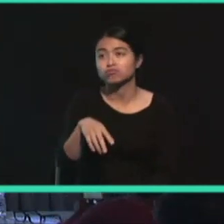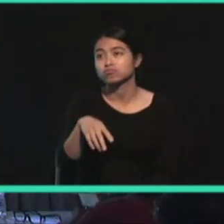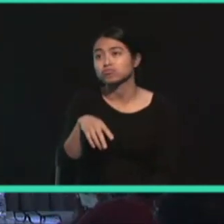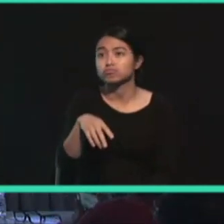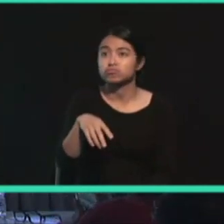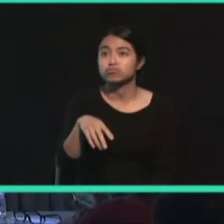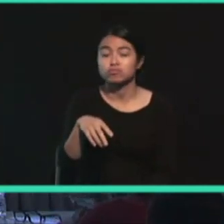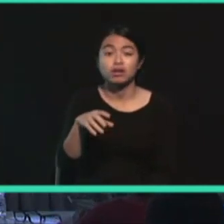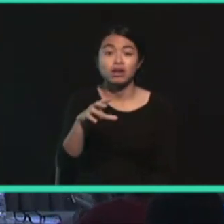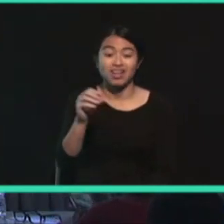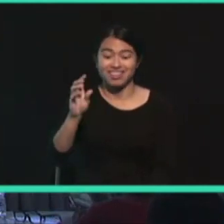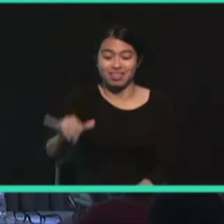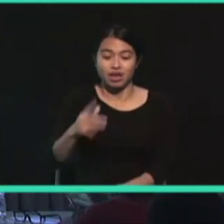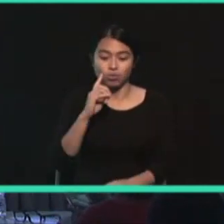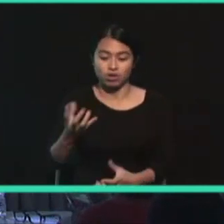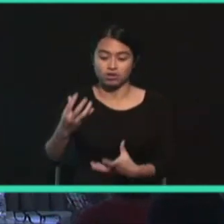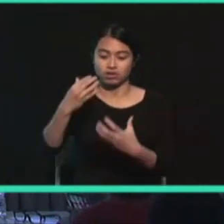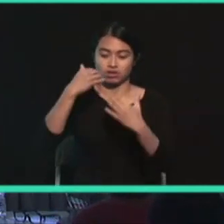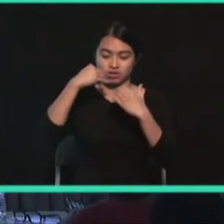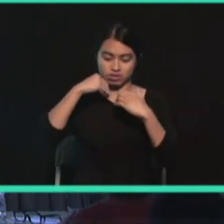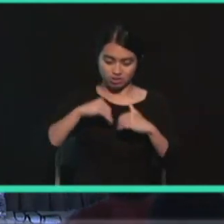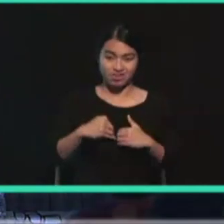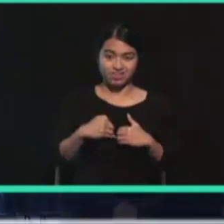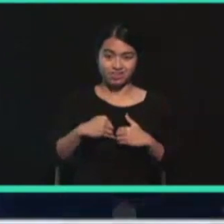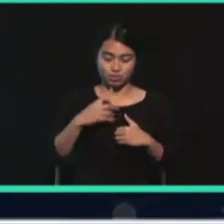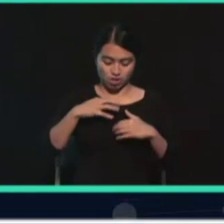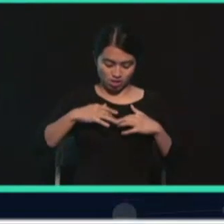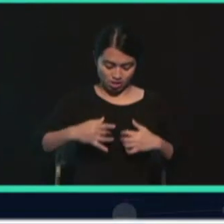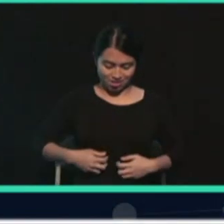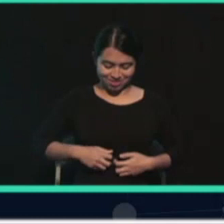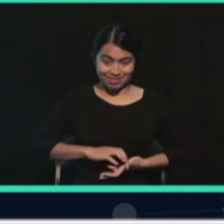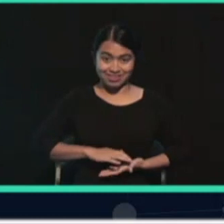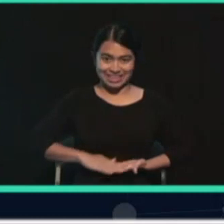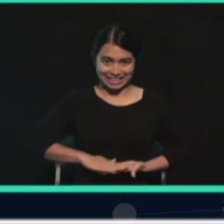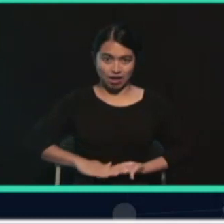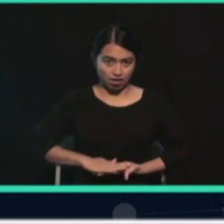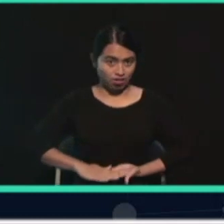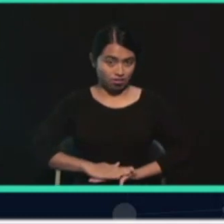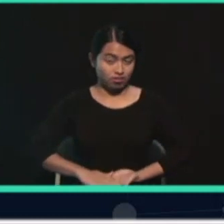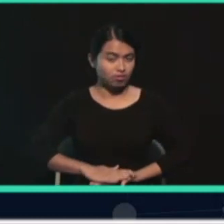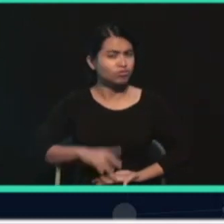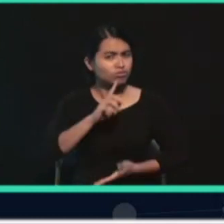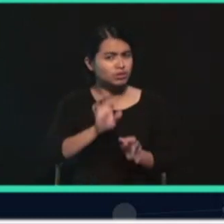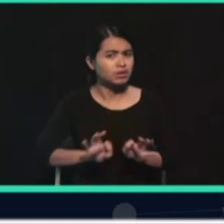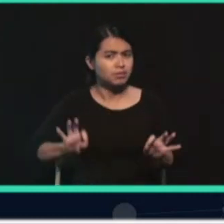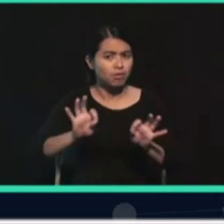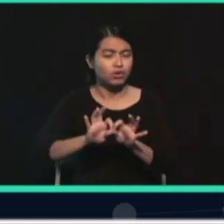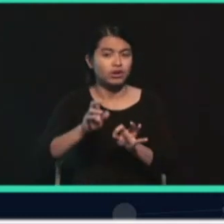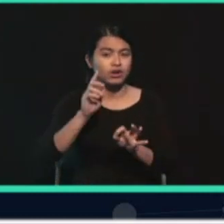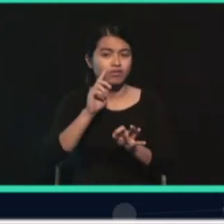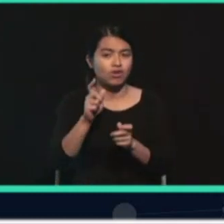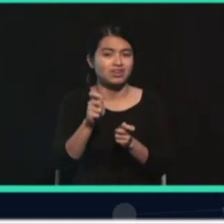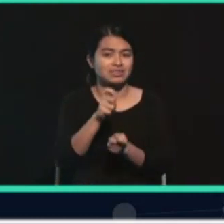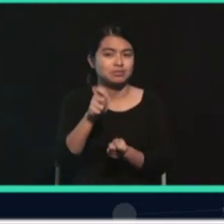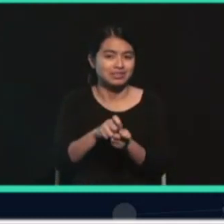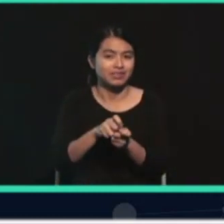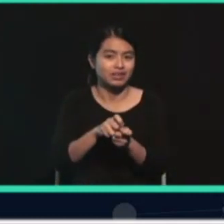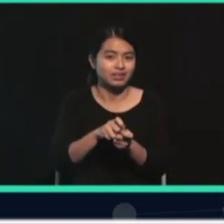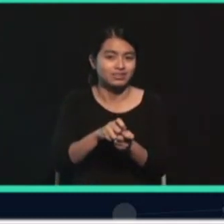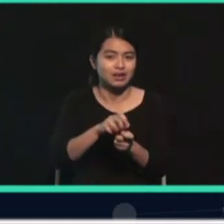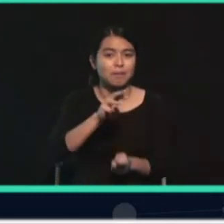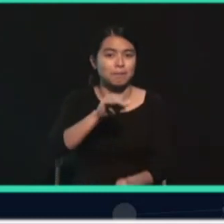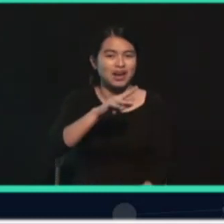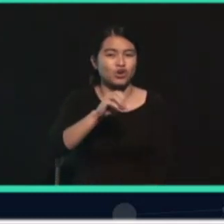enzymatic activity because then they come into the colon, and they're a very important resource for certain gut microbiota,